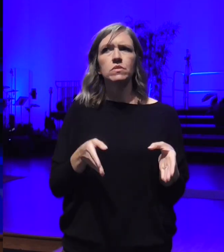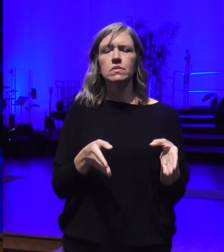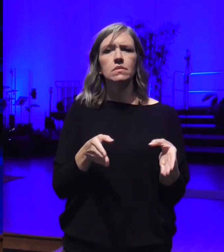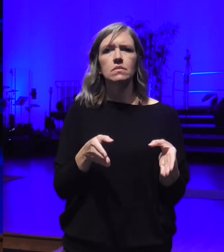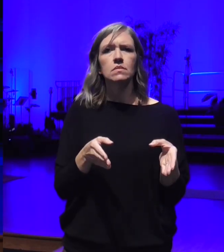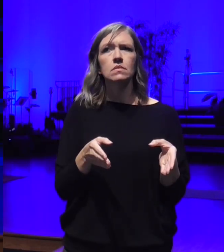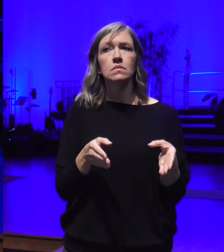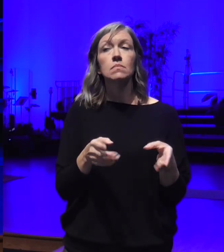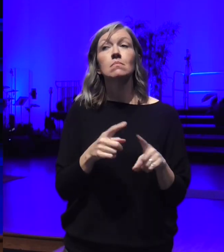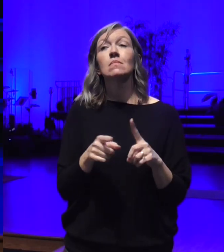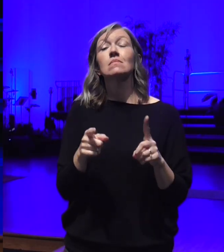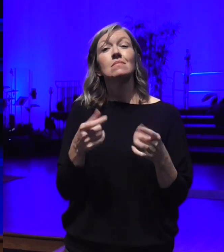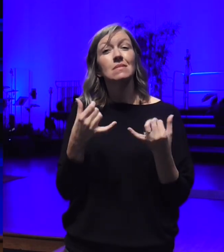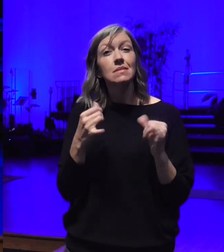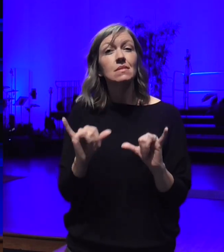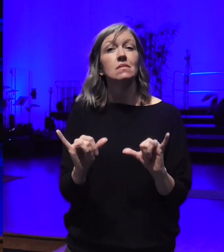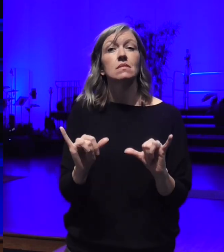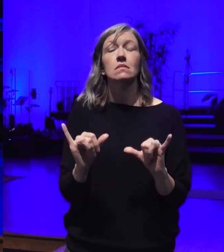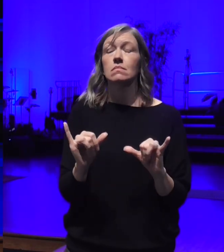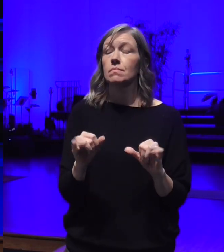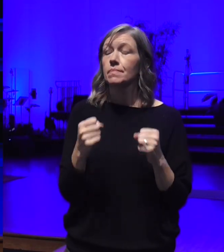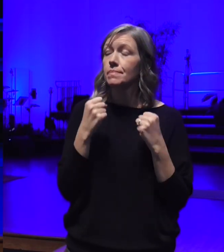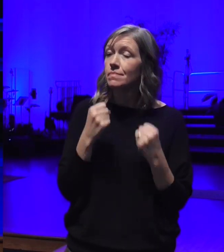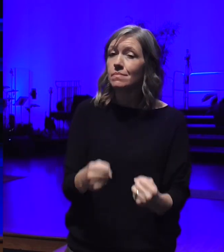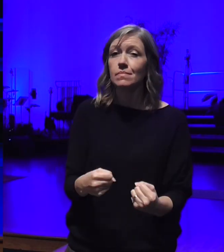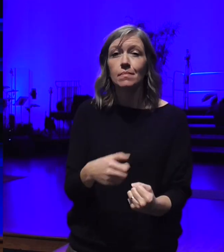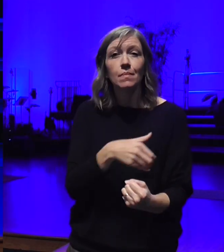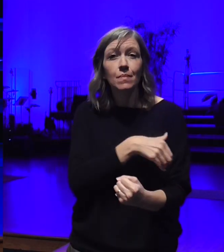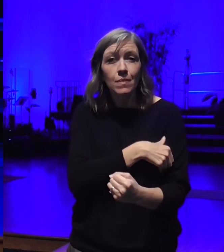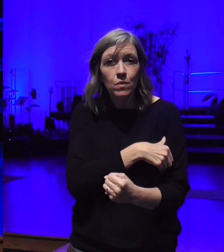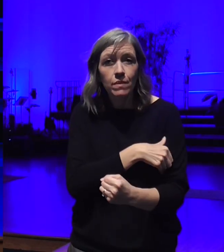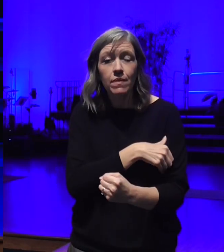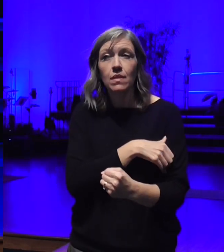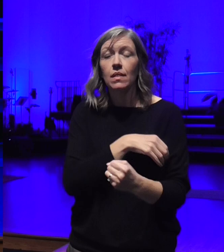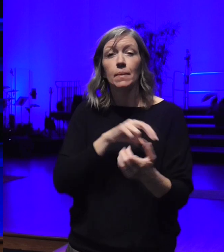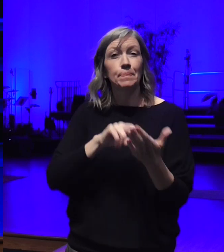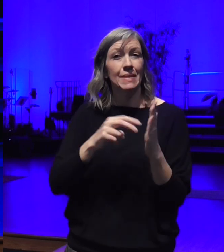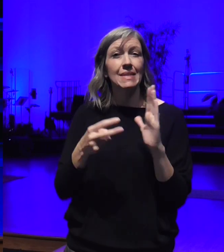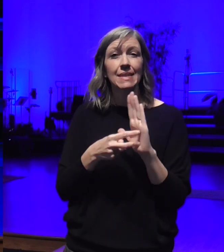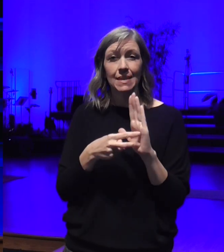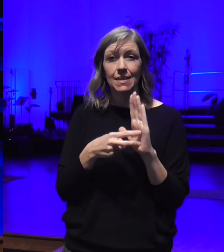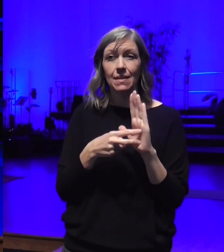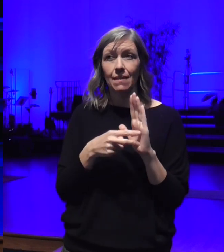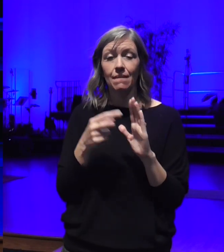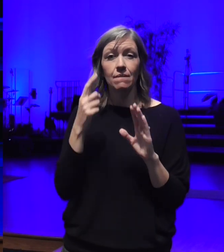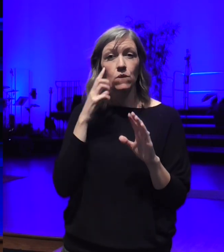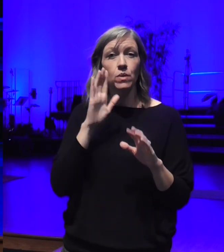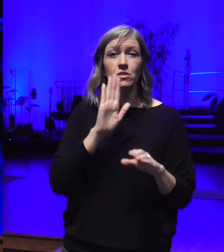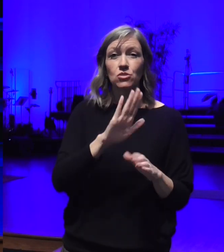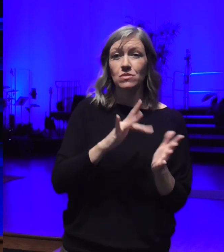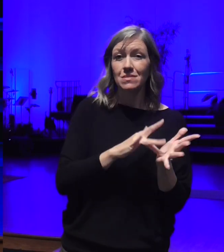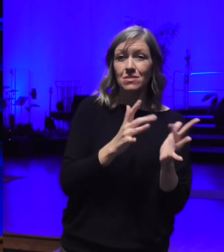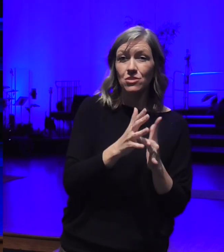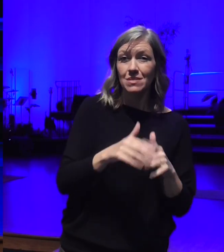not great metaphysical and metaphorical meaning for the life cycle of